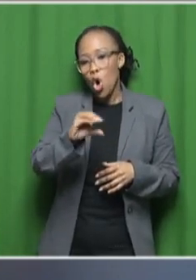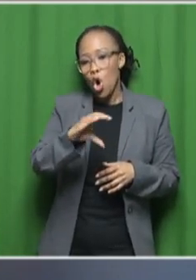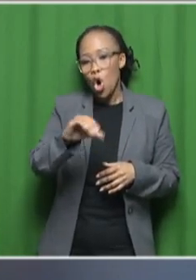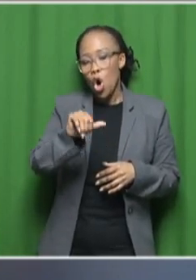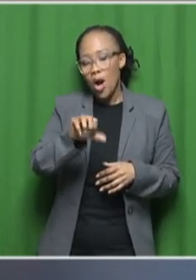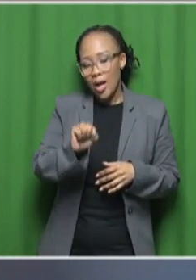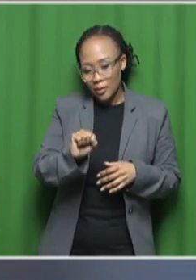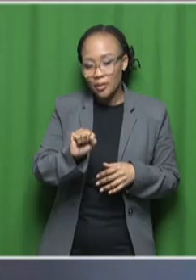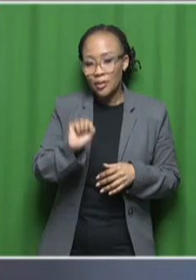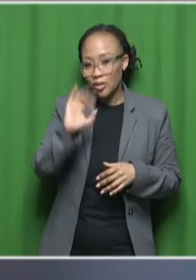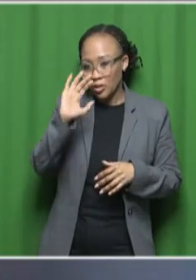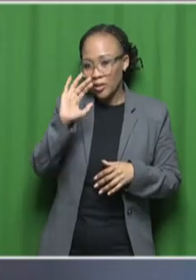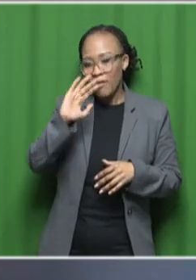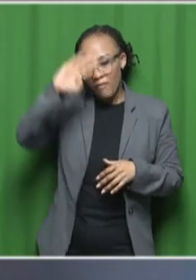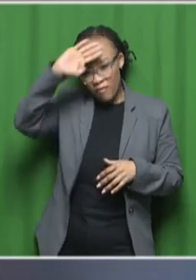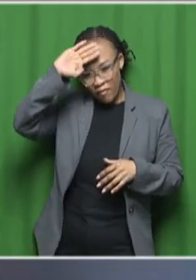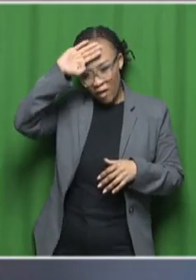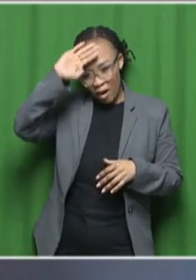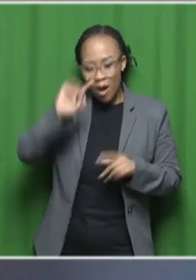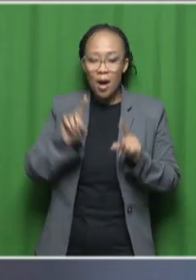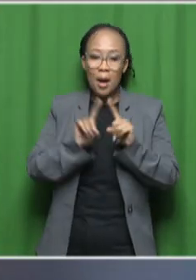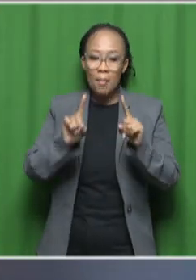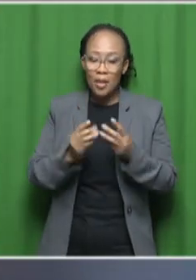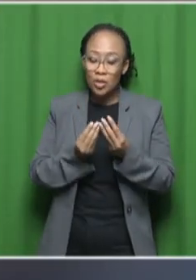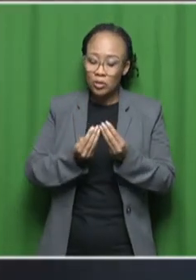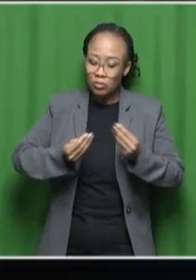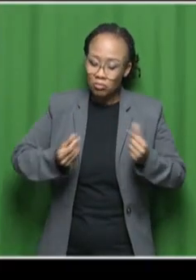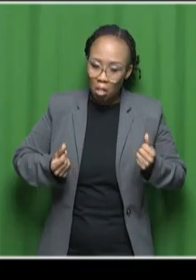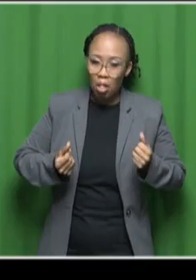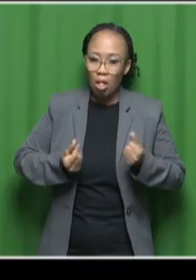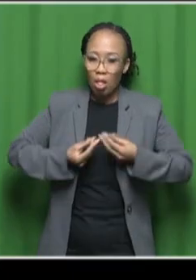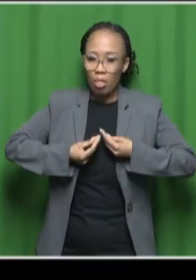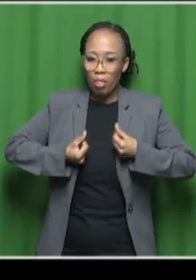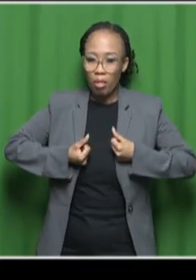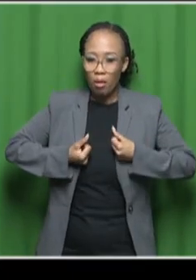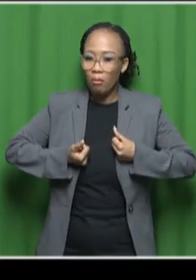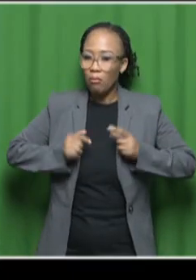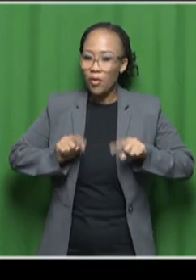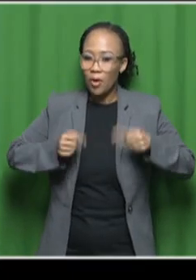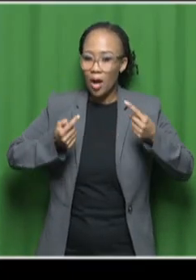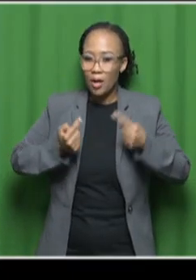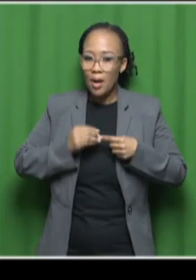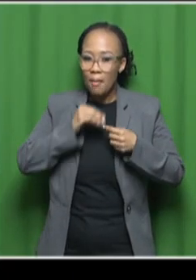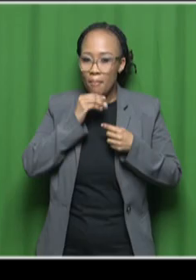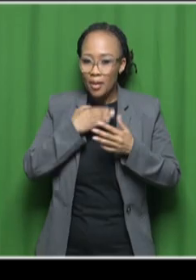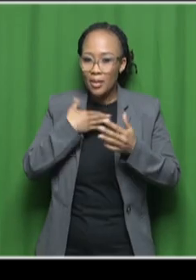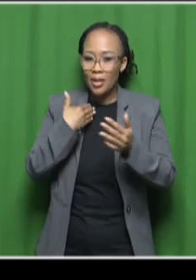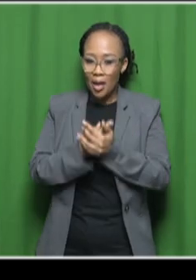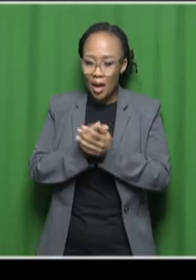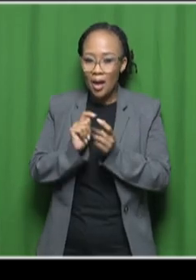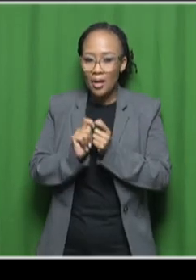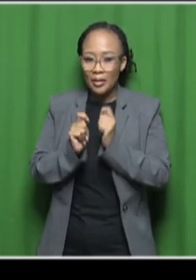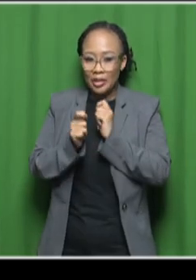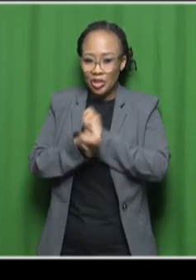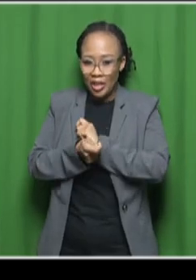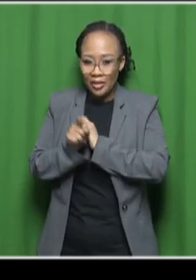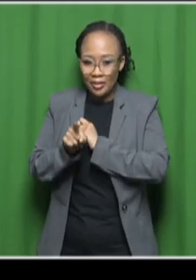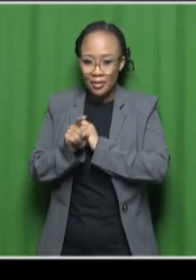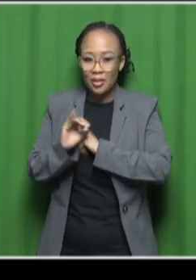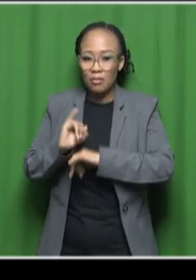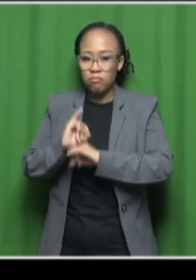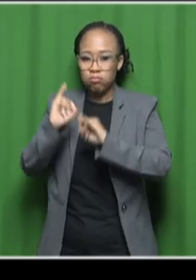it's untreated, then the disease may result in rheumatic fever, which then ultimately later